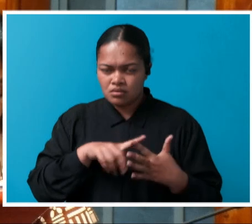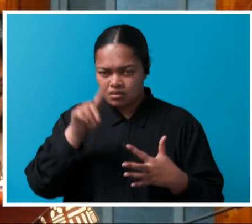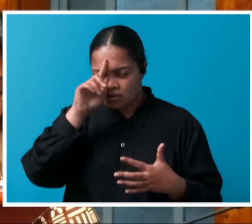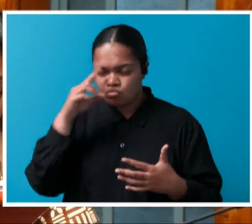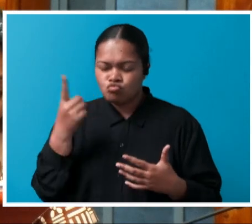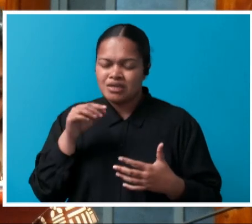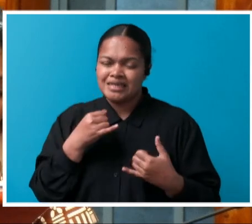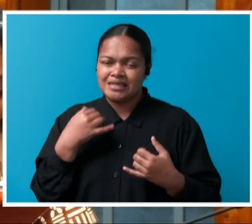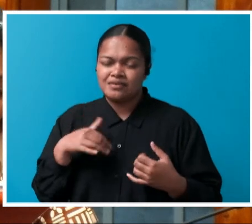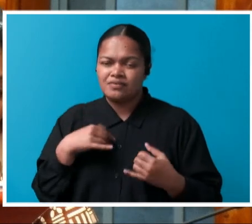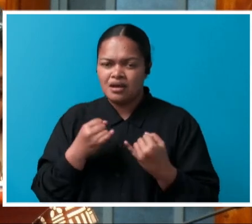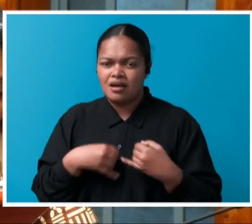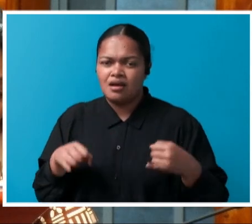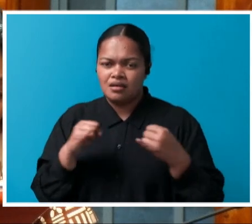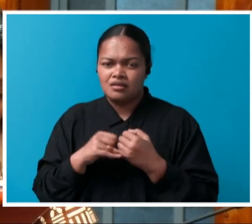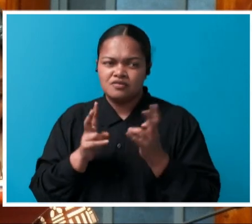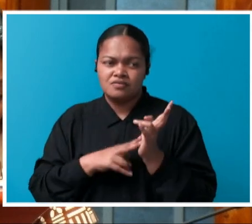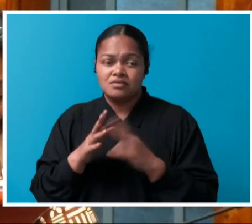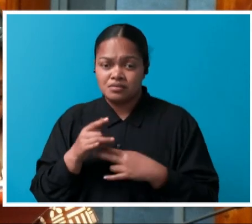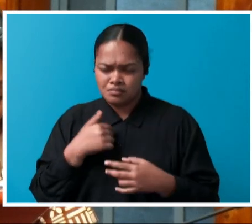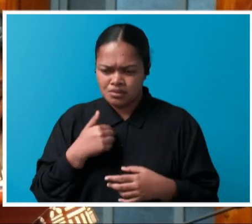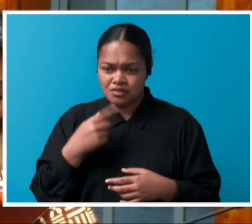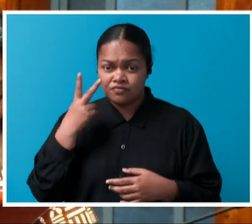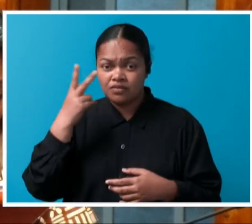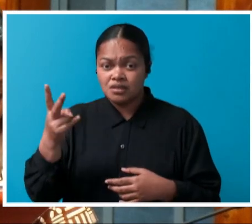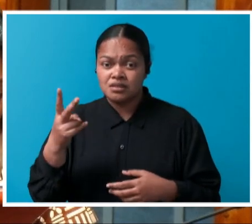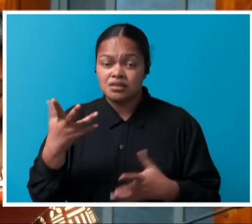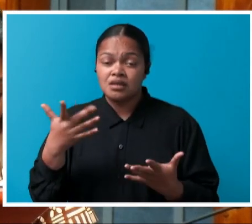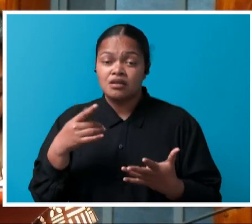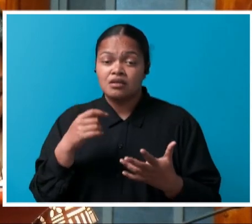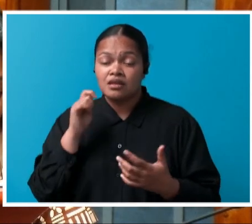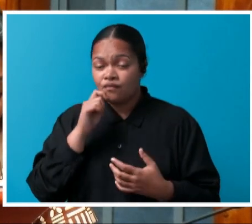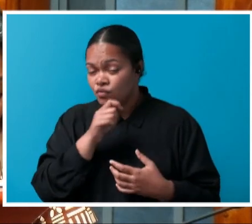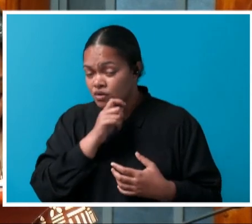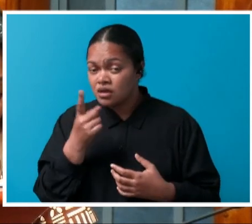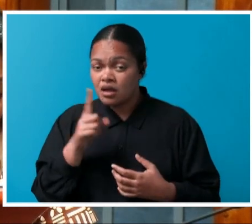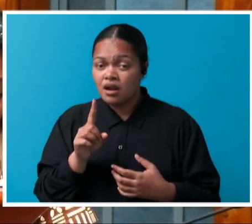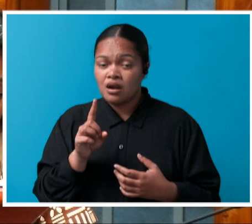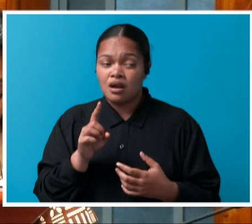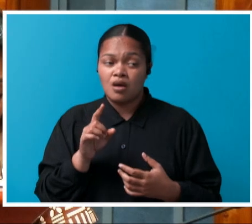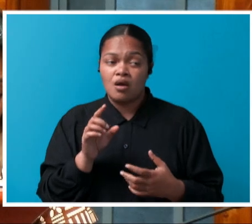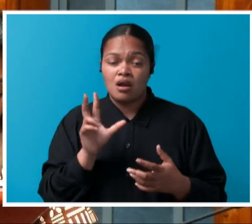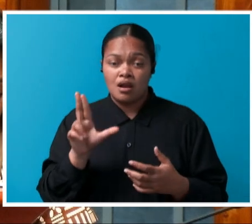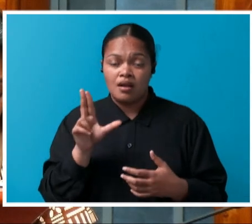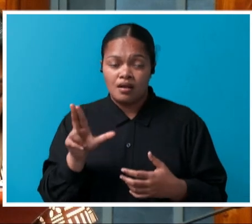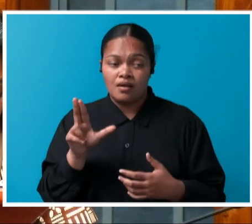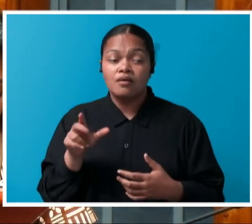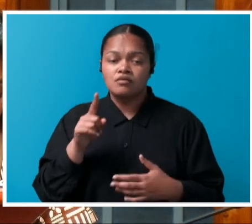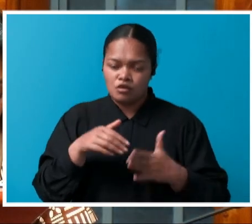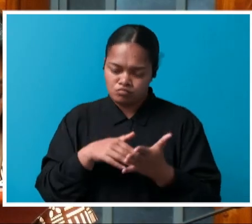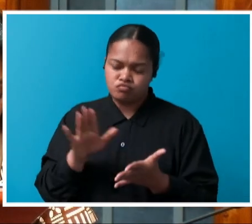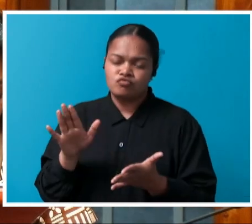rural areas, following my recent visit to Taveuni and Yasa Samoa, the Ministry of Education has approved the establishment of secondary